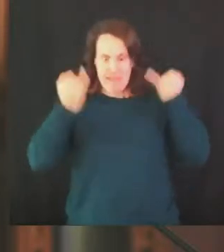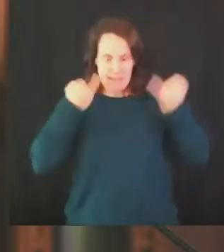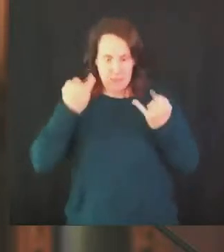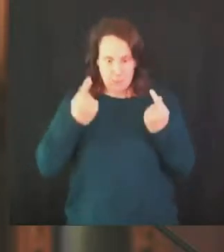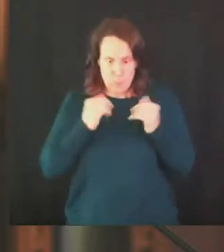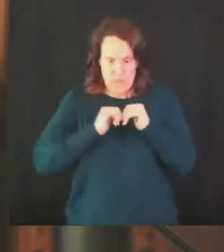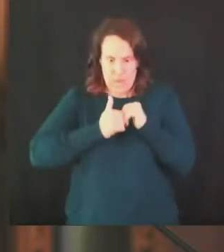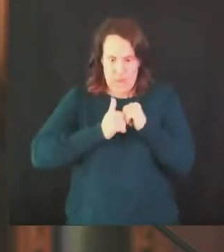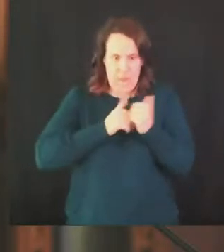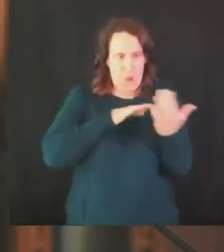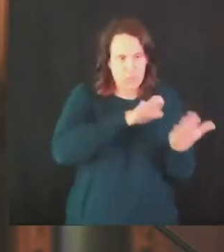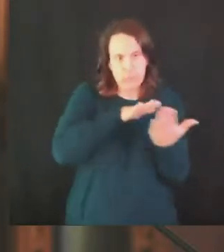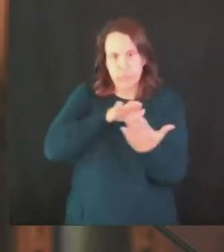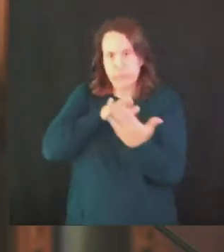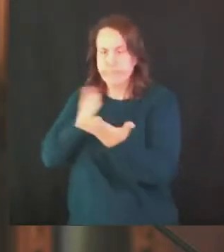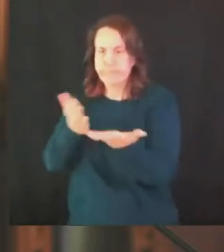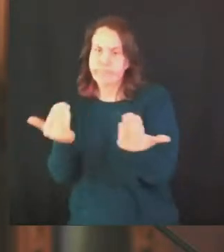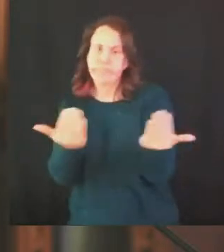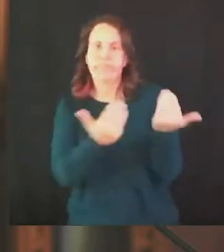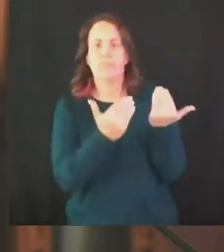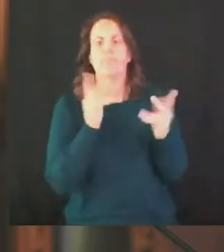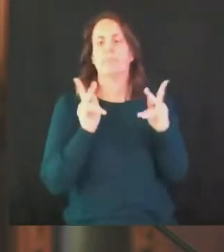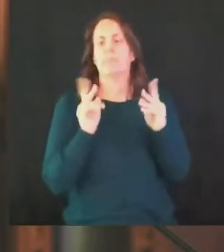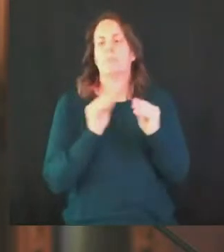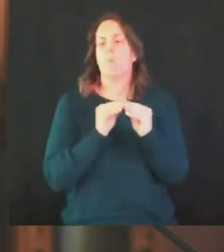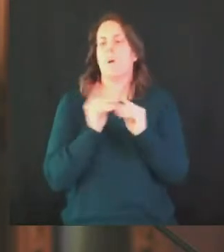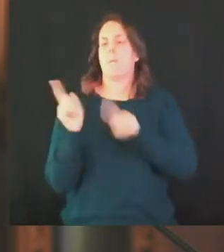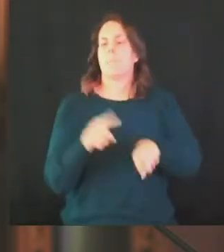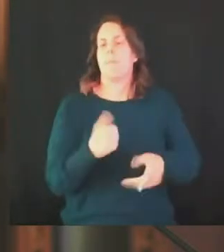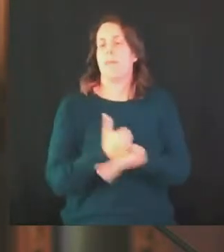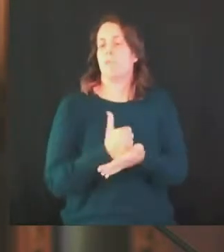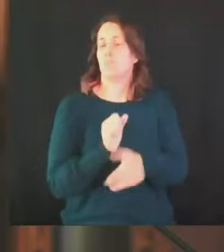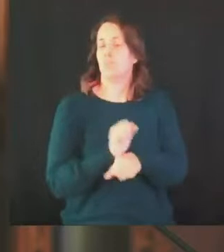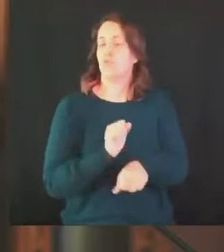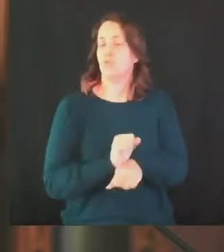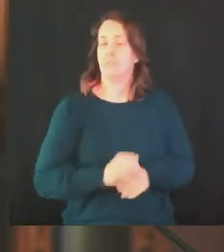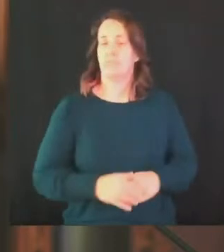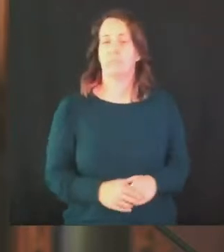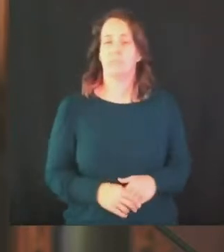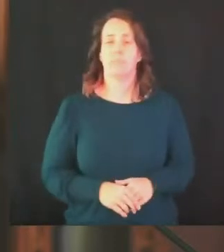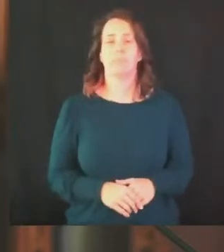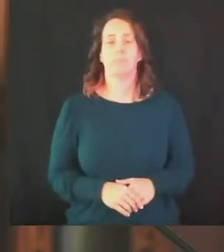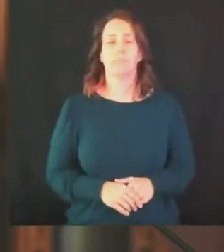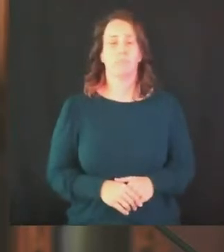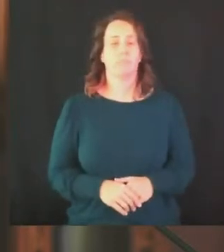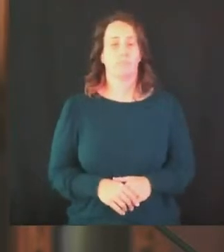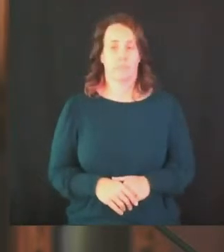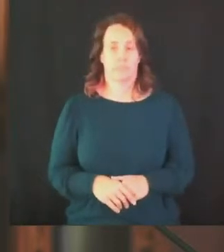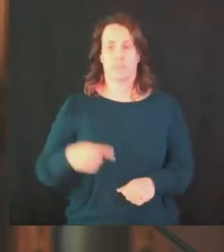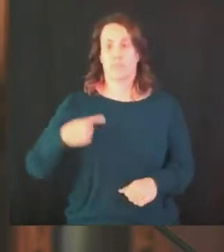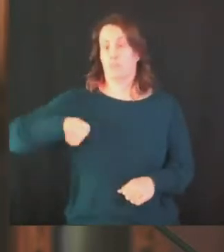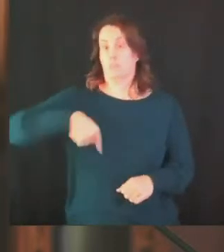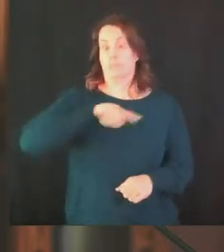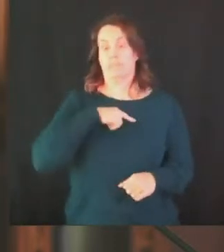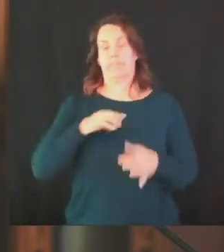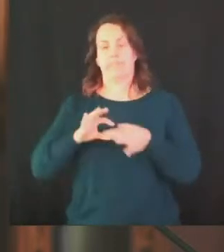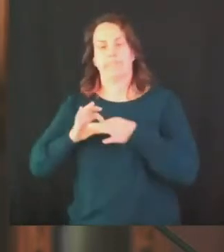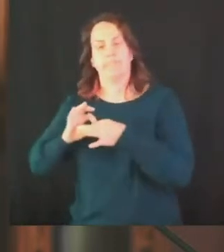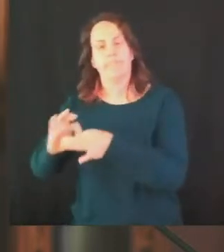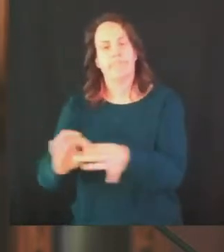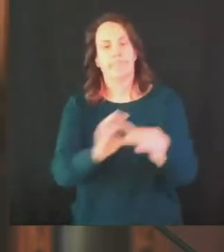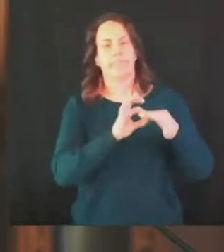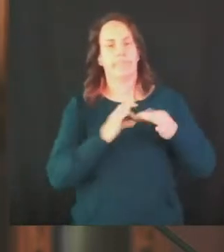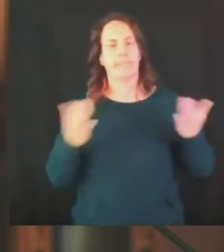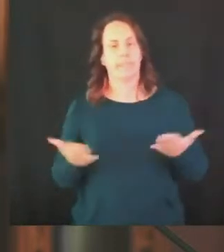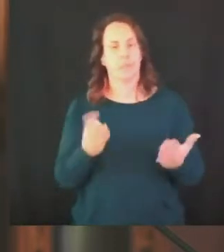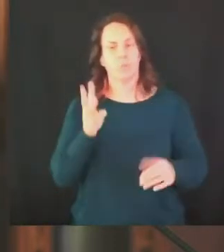assets, it will also be our hospitals, and so how we work together so we're not competing for those same resources but bringing to bear as many of